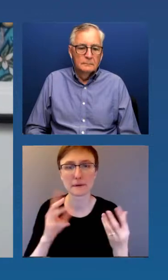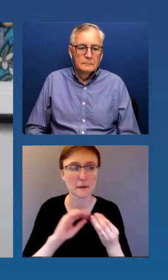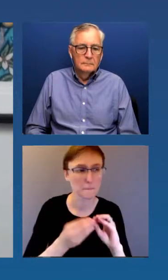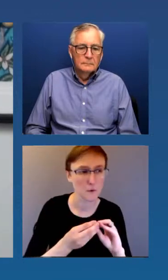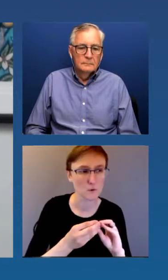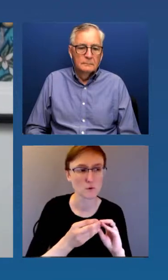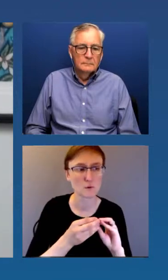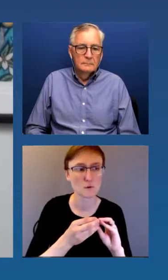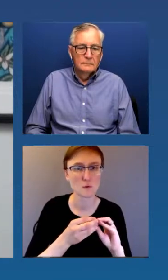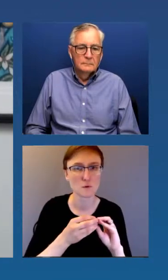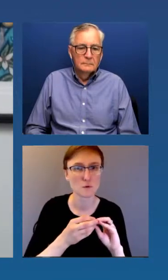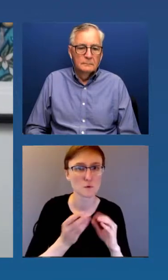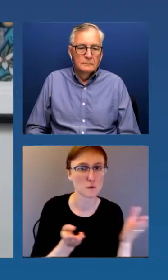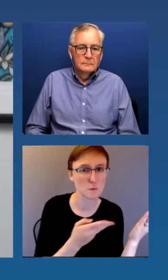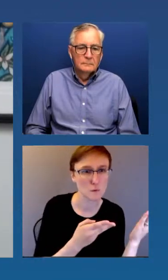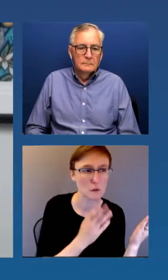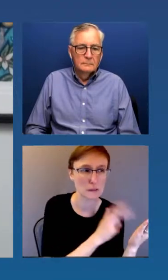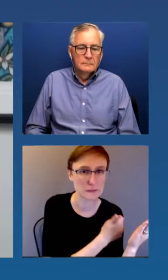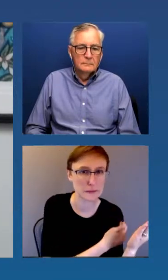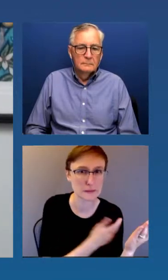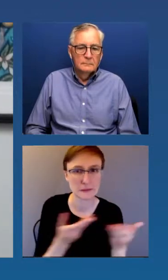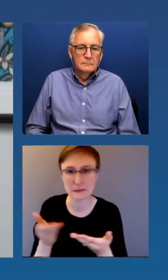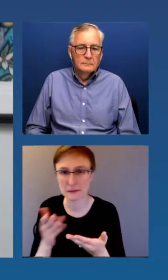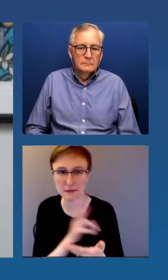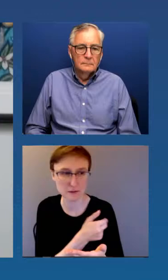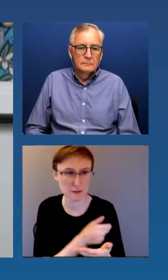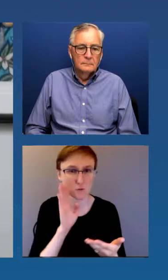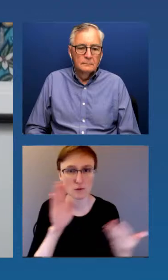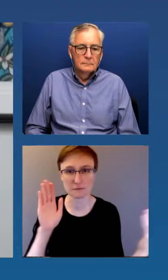both sides of the river. Thank you.